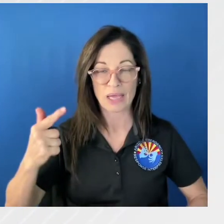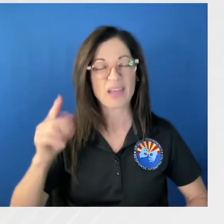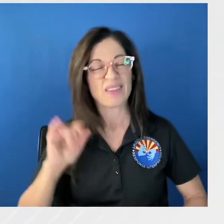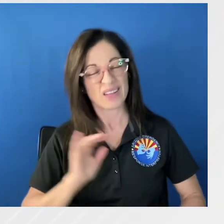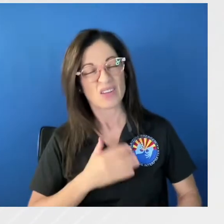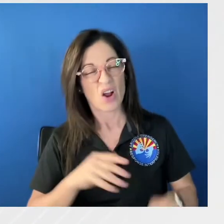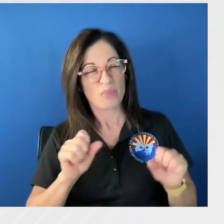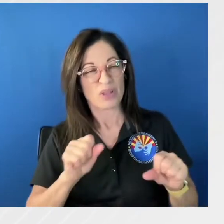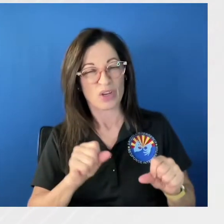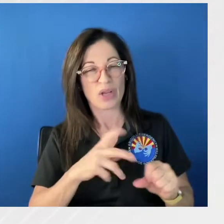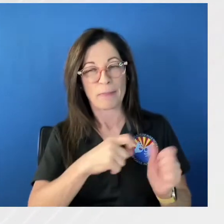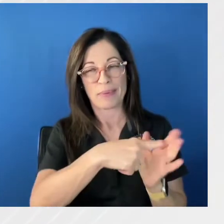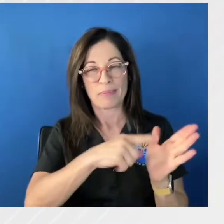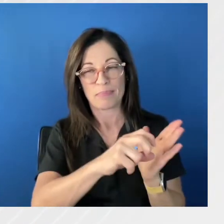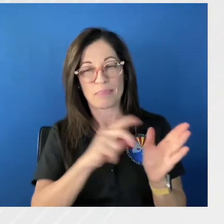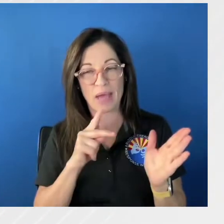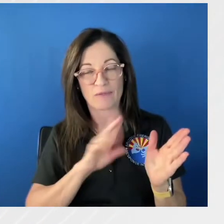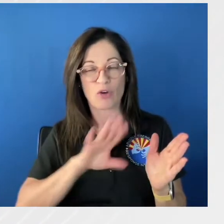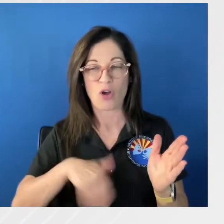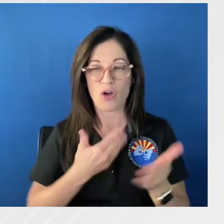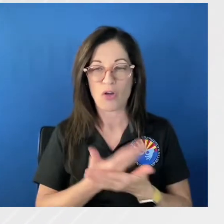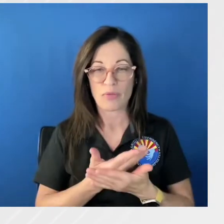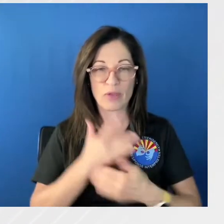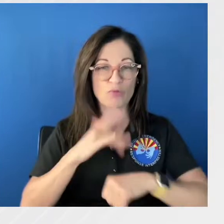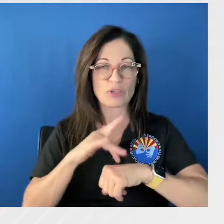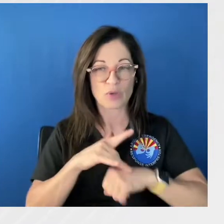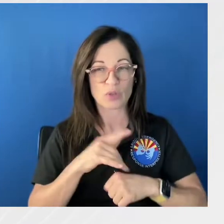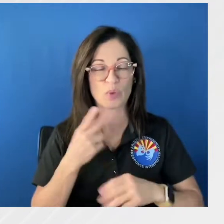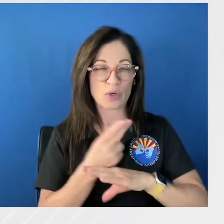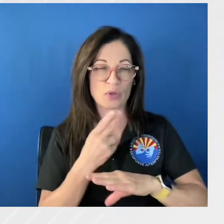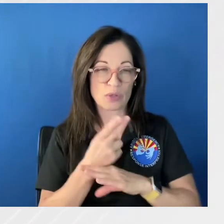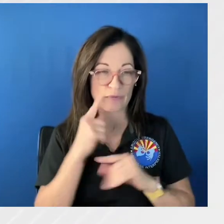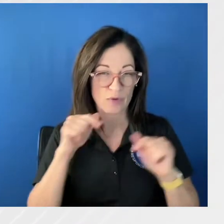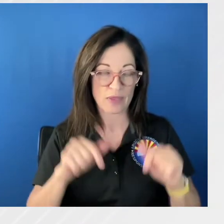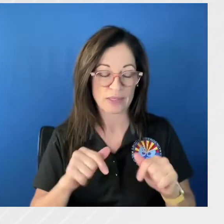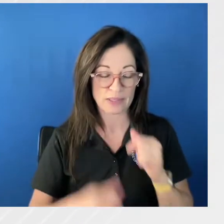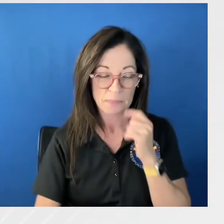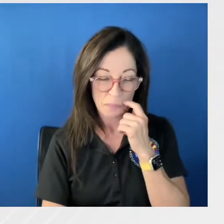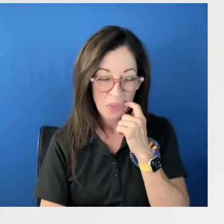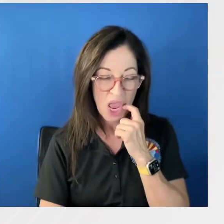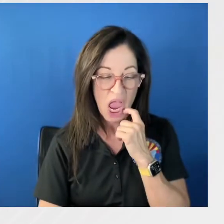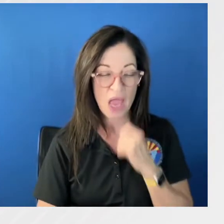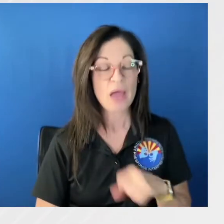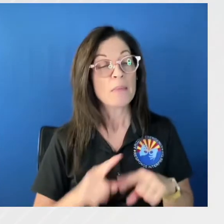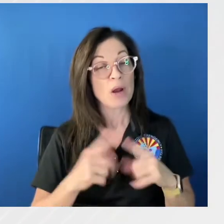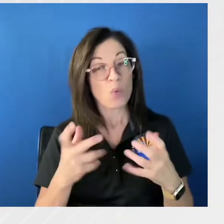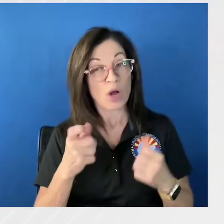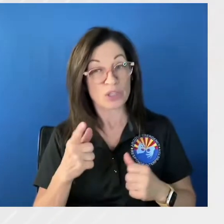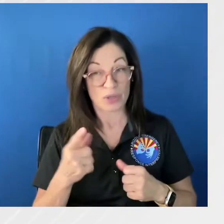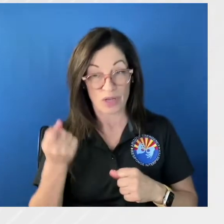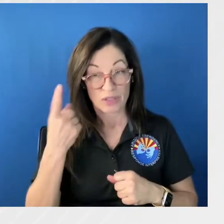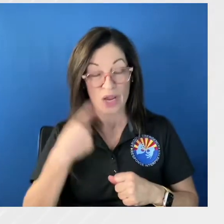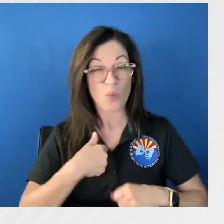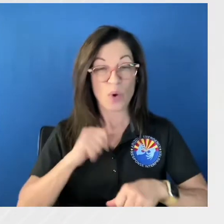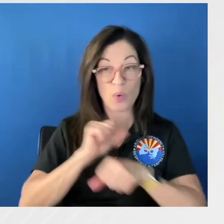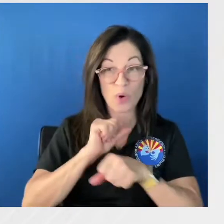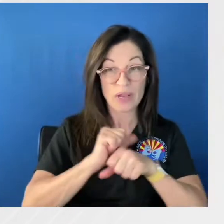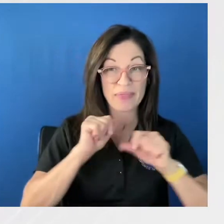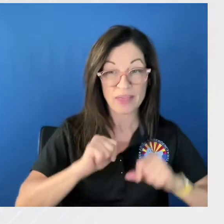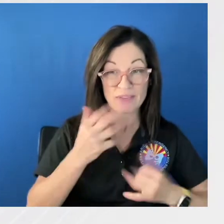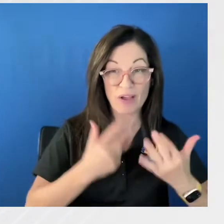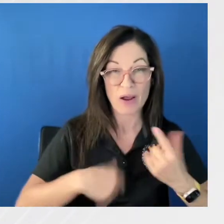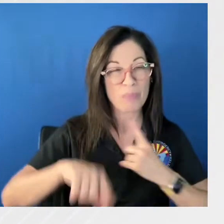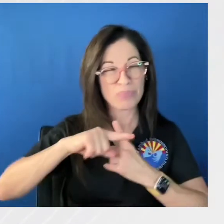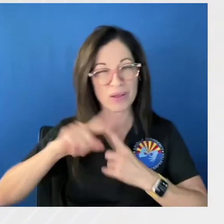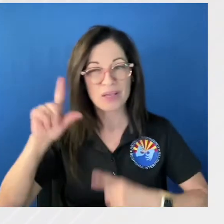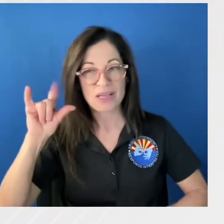get reimbursed for all the resources we're throwing at this. But what I want you to understand is we're working the line fire at the same time we're working this, and this is the